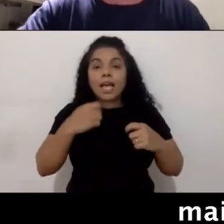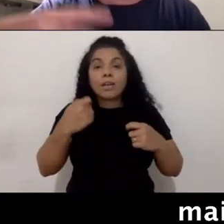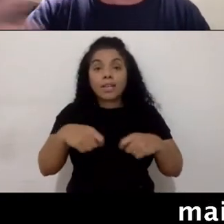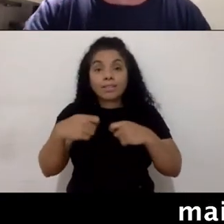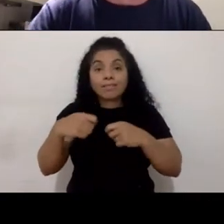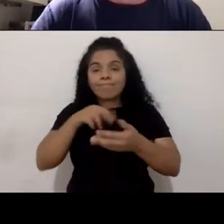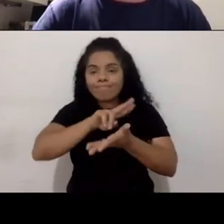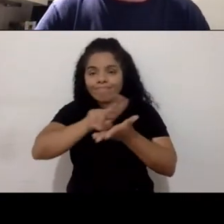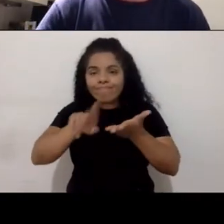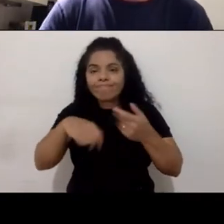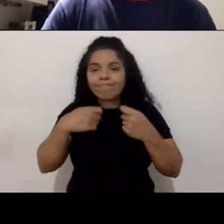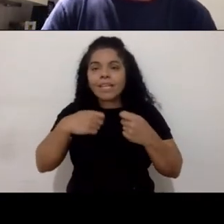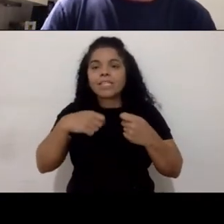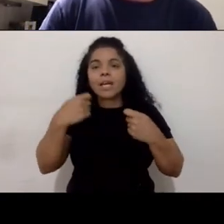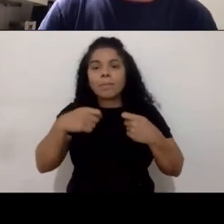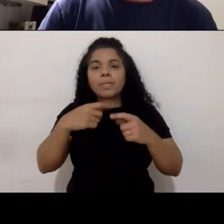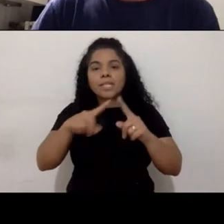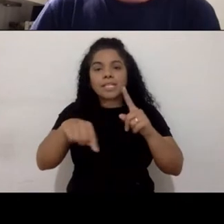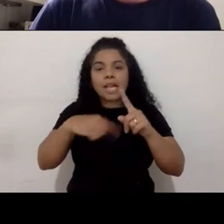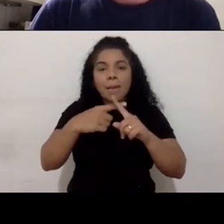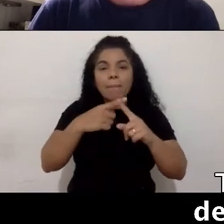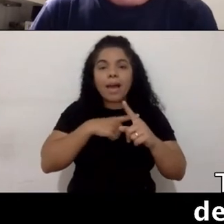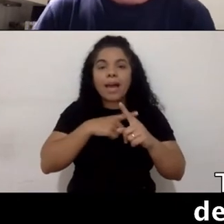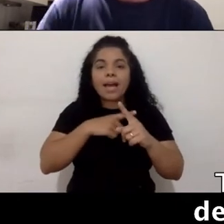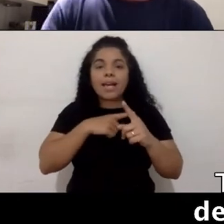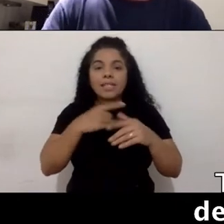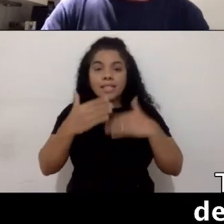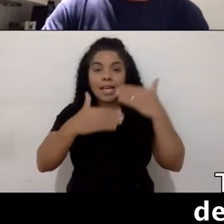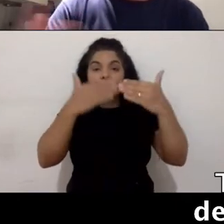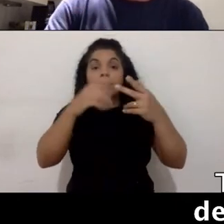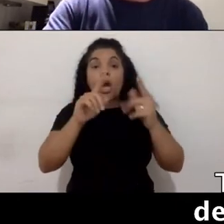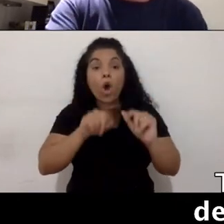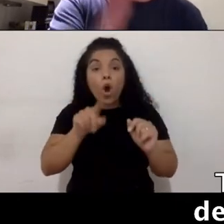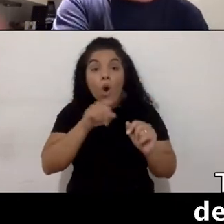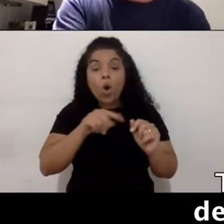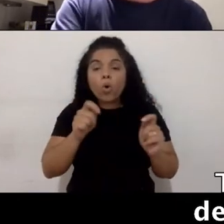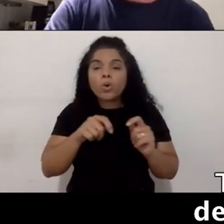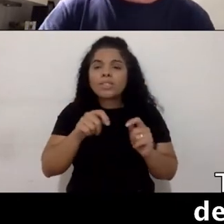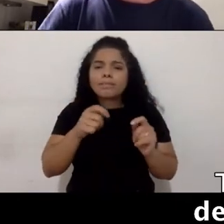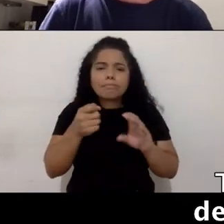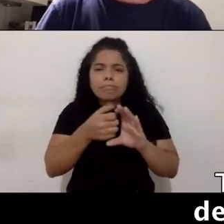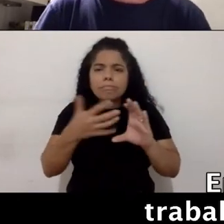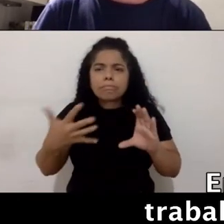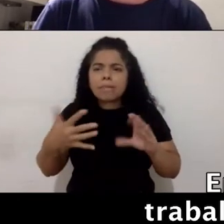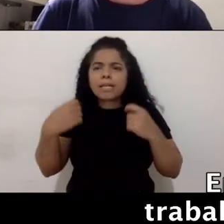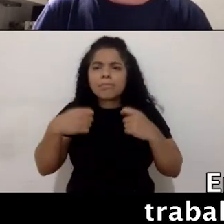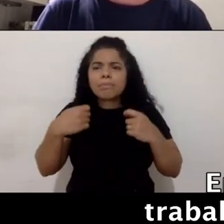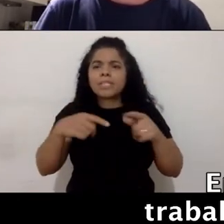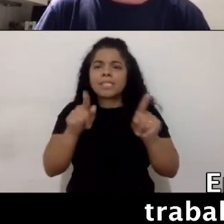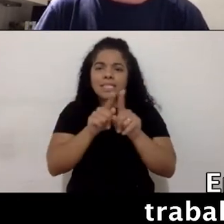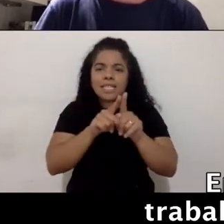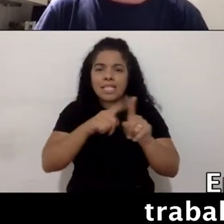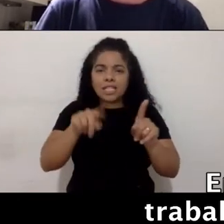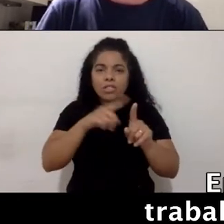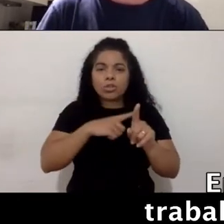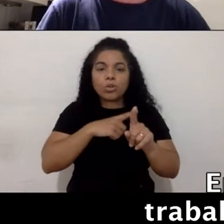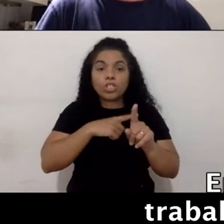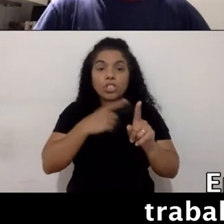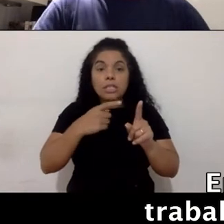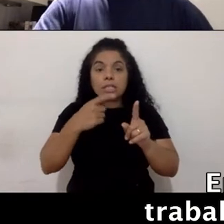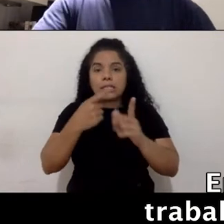more, or other things that they need, or also in the tech stack and the kind of capabilities that they need. So some applications,